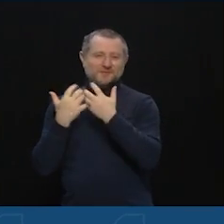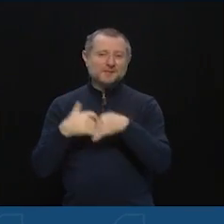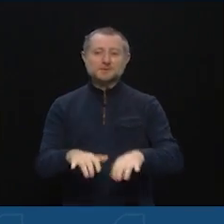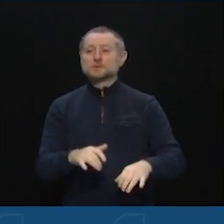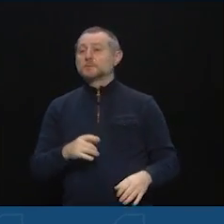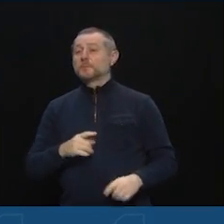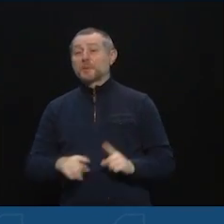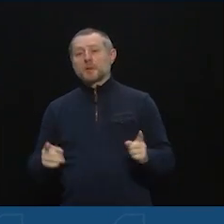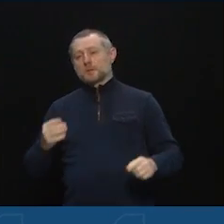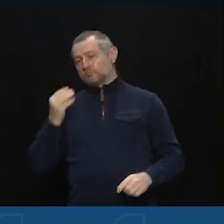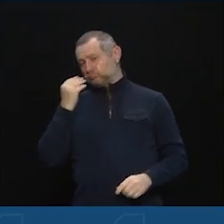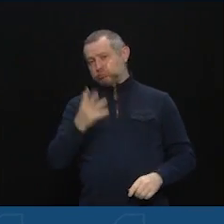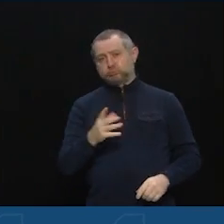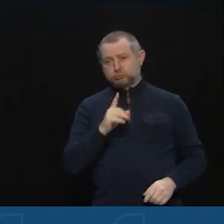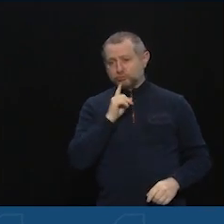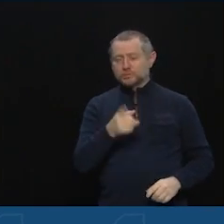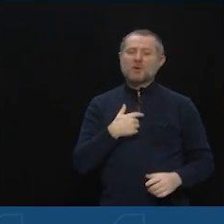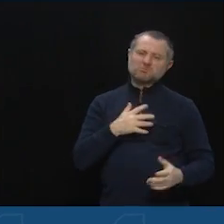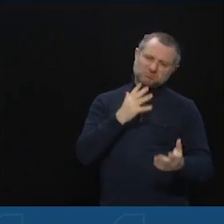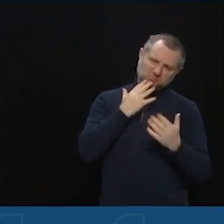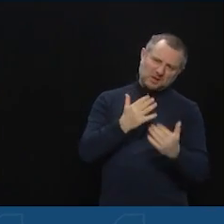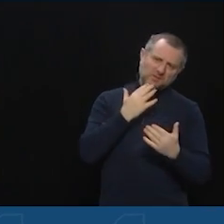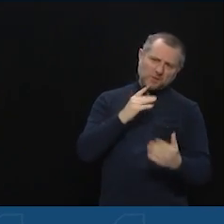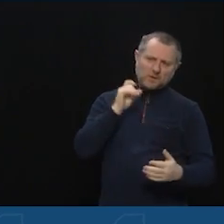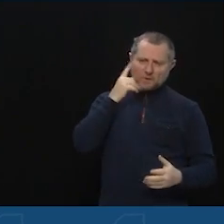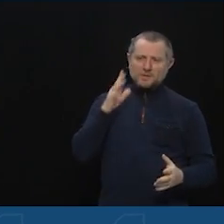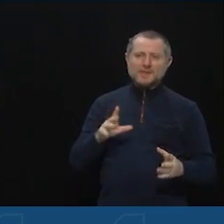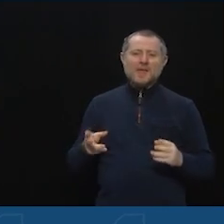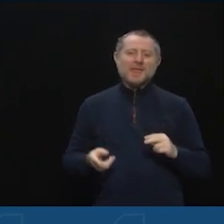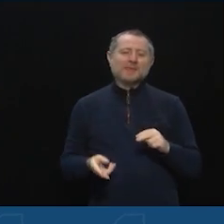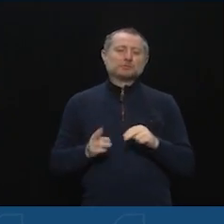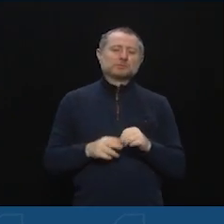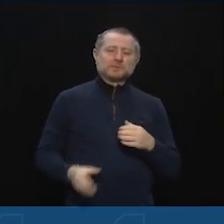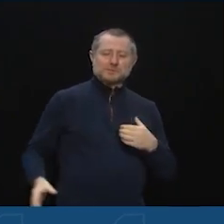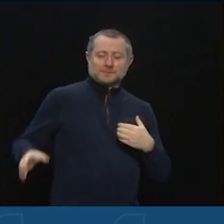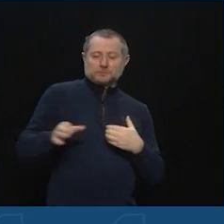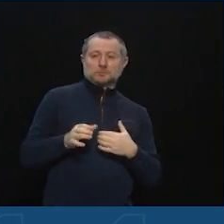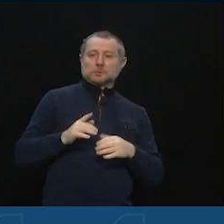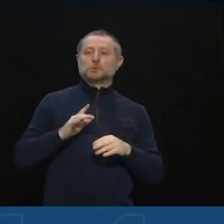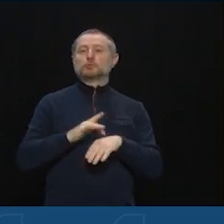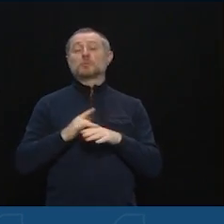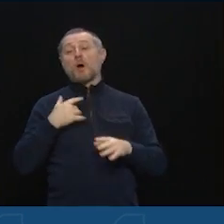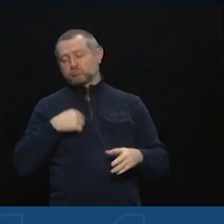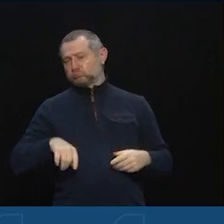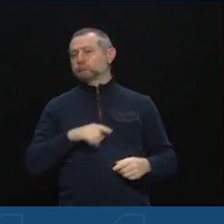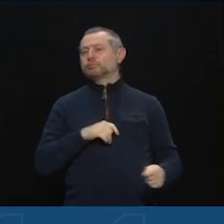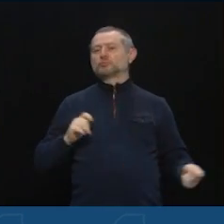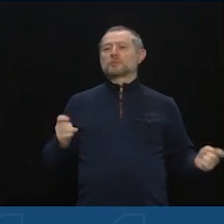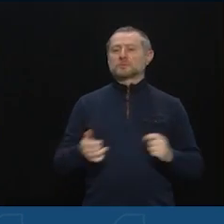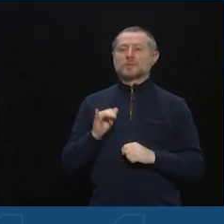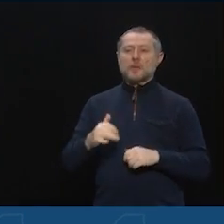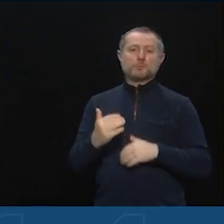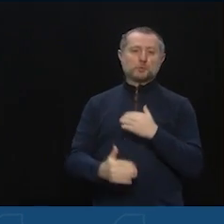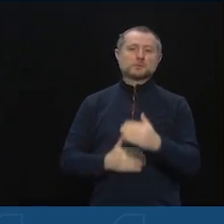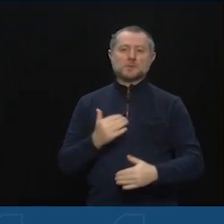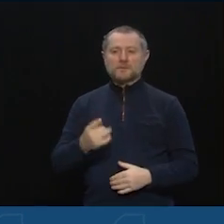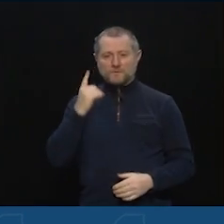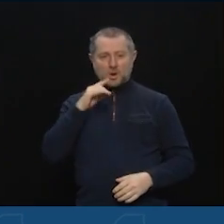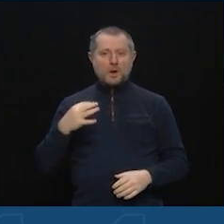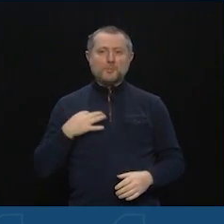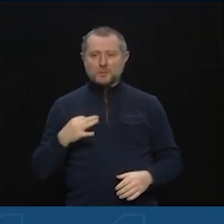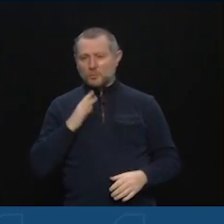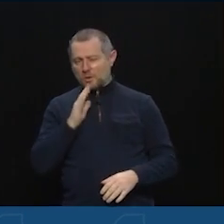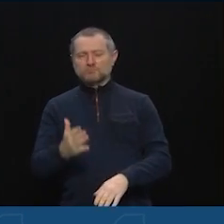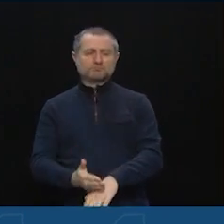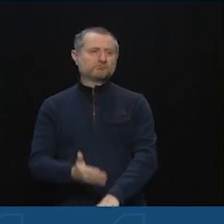was a resource, and I can't thank you enough for the additional resources, because they're going to transform the review process of the applications.